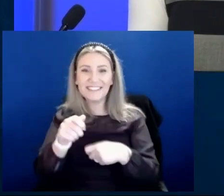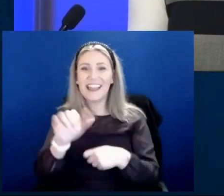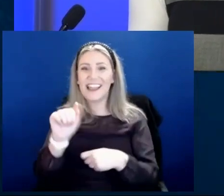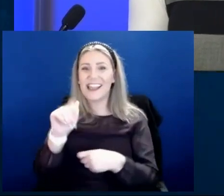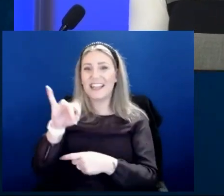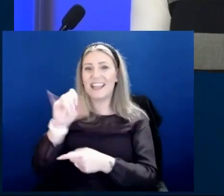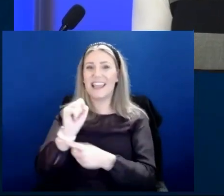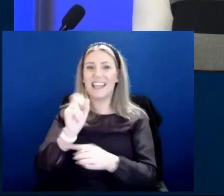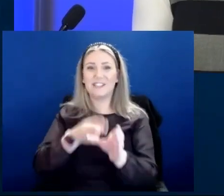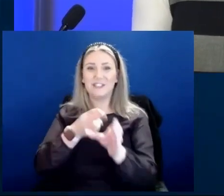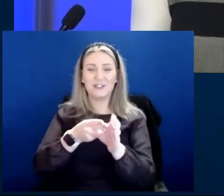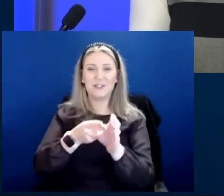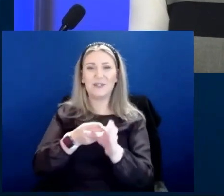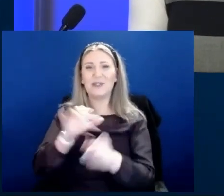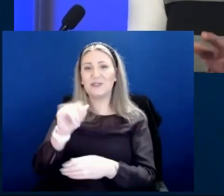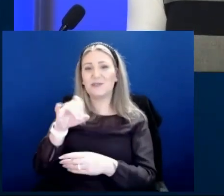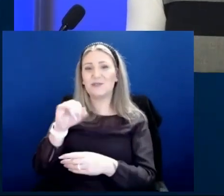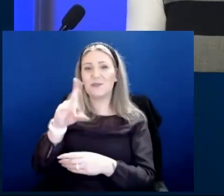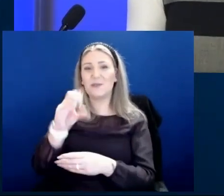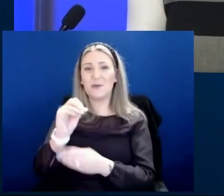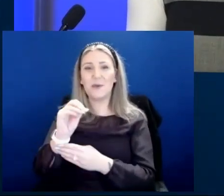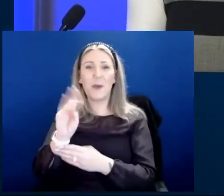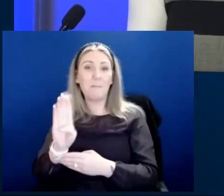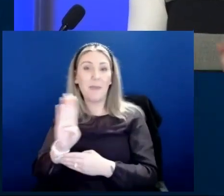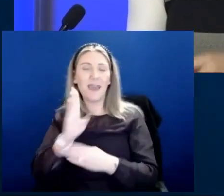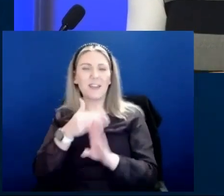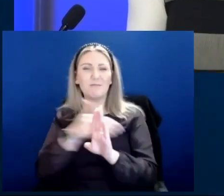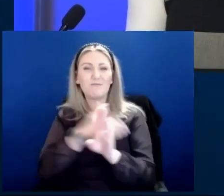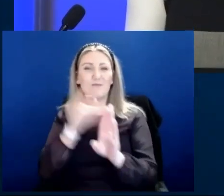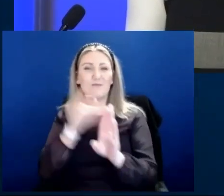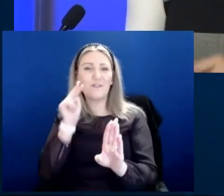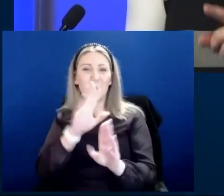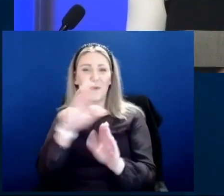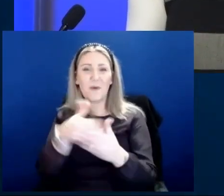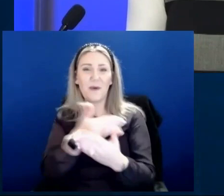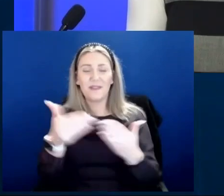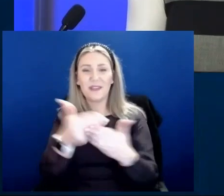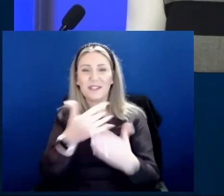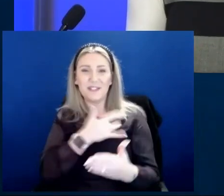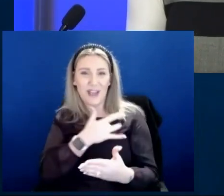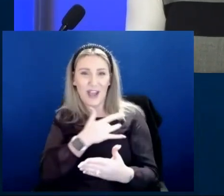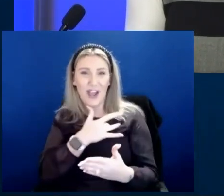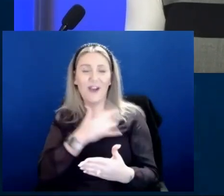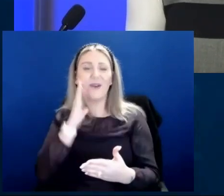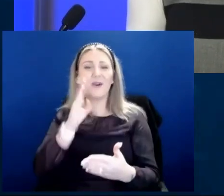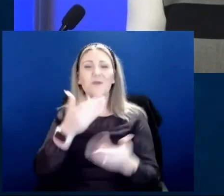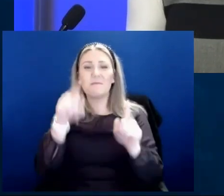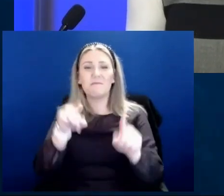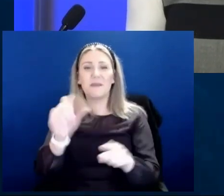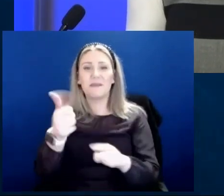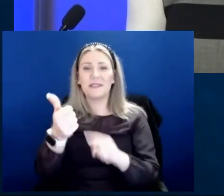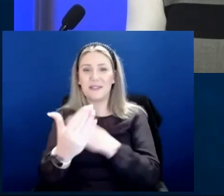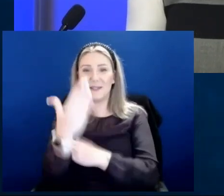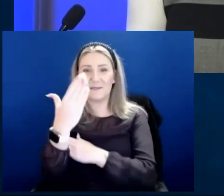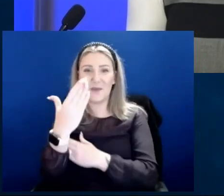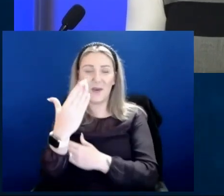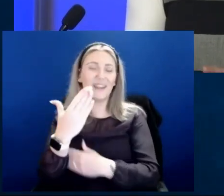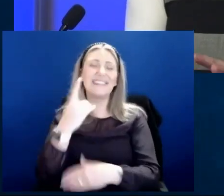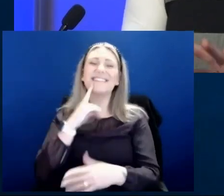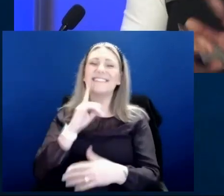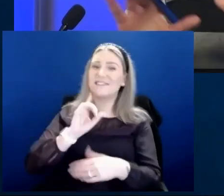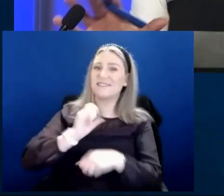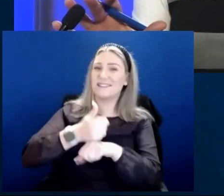B with a preview of today's episode of All Things Heart, which will be coming up at 10 o'clock this morning. So set your alarms for that. Good morning to